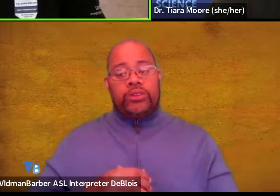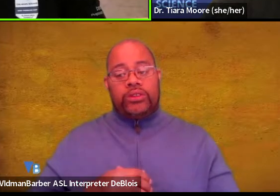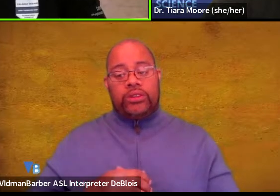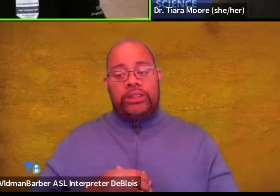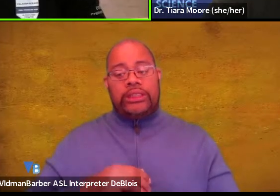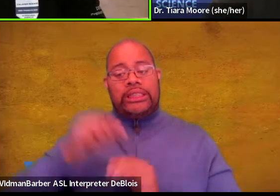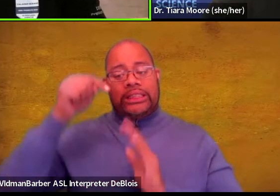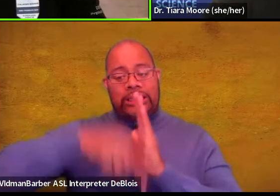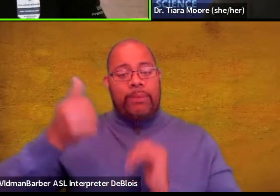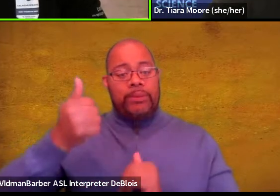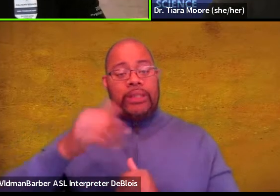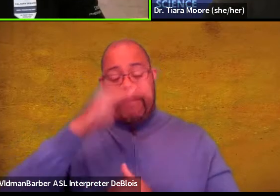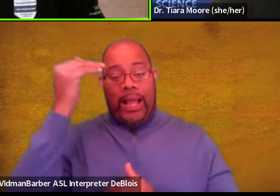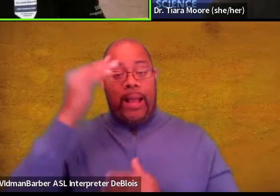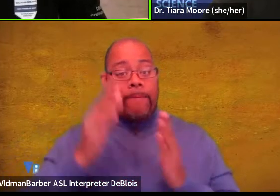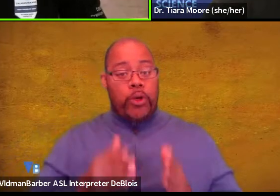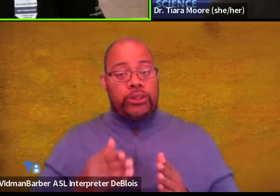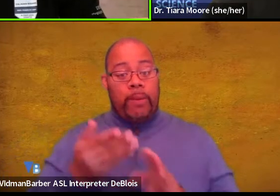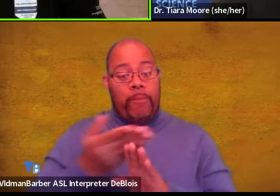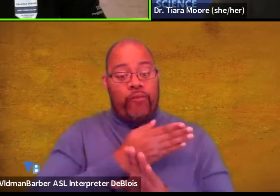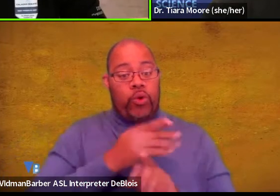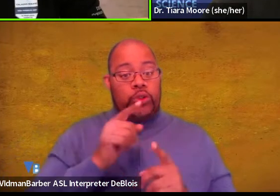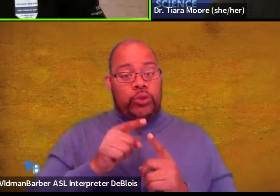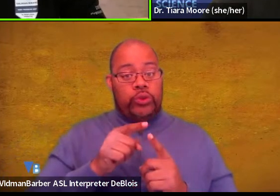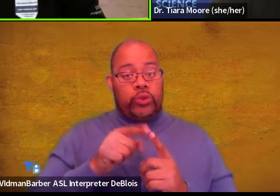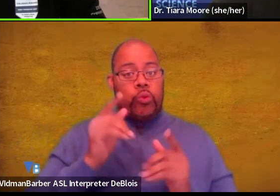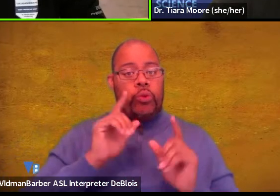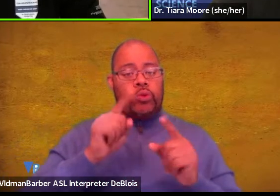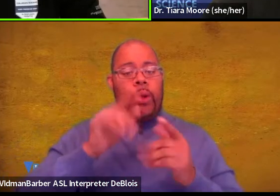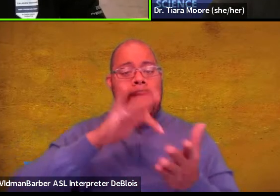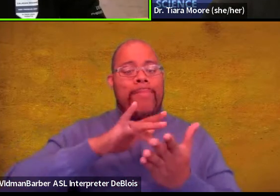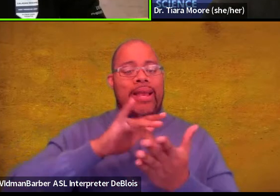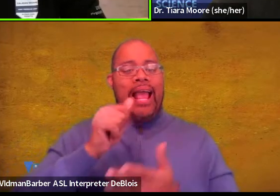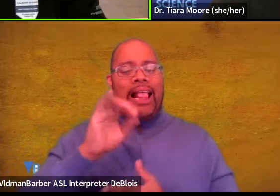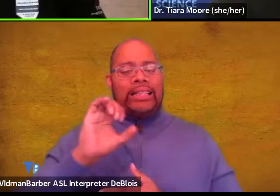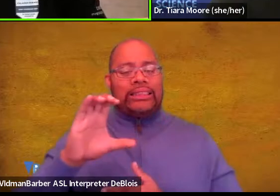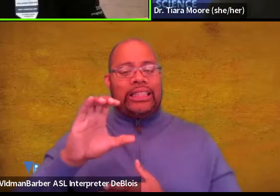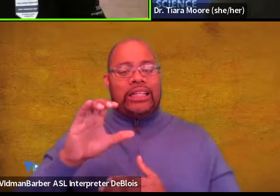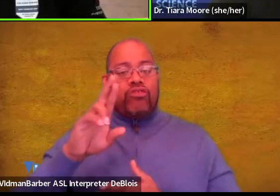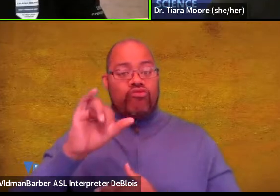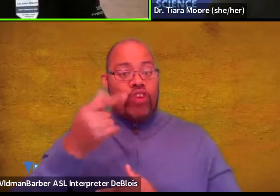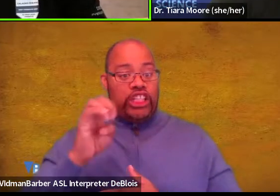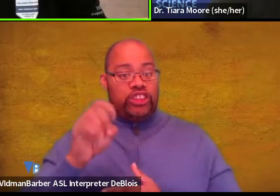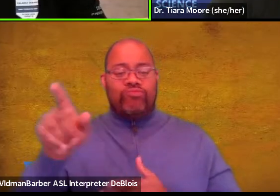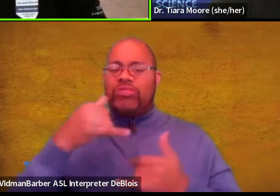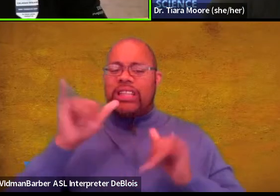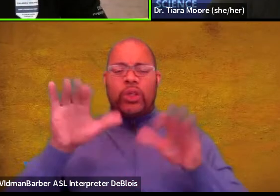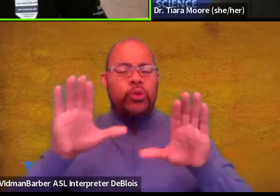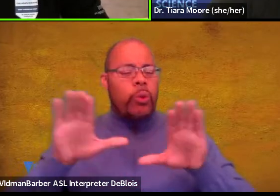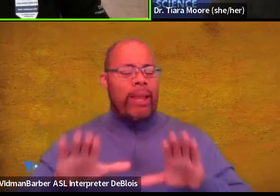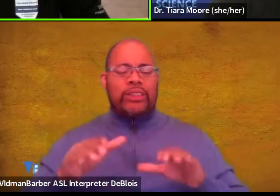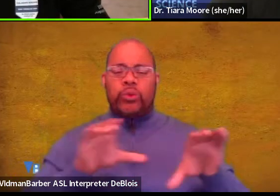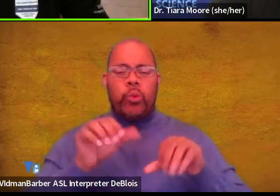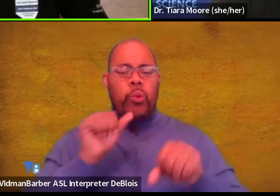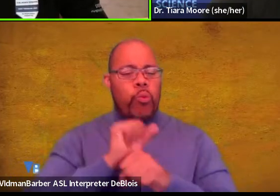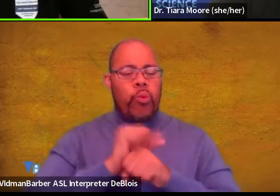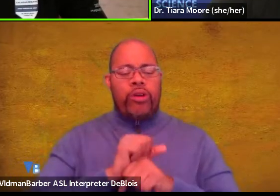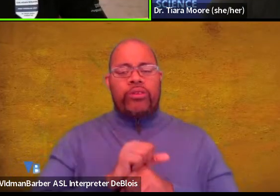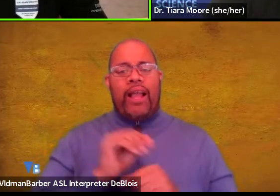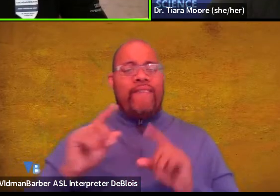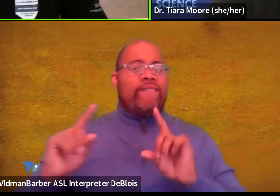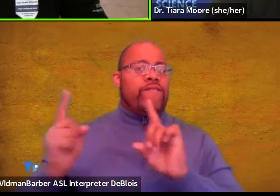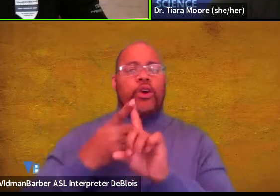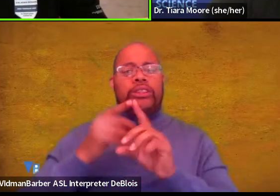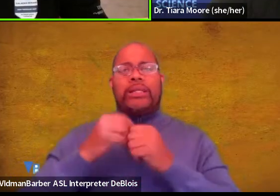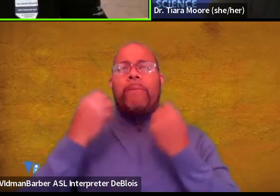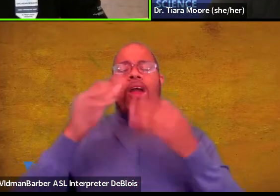the deepest Black person prior, because she'd been to the Mid-Atlantic Ridge. She is still doing amazing work and firsts